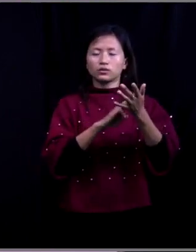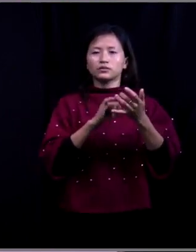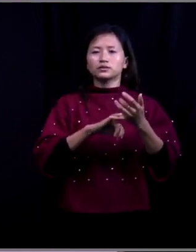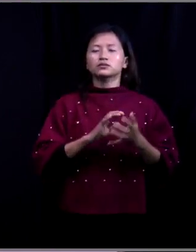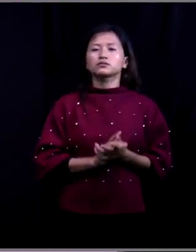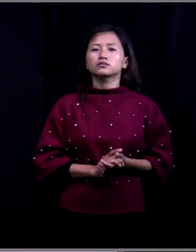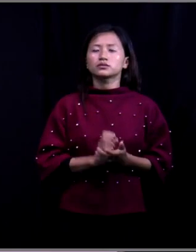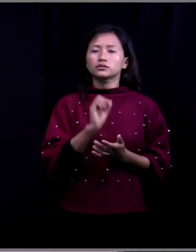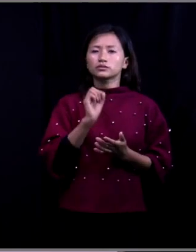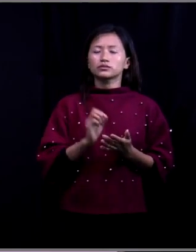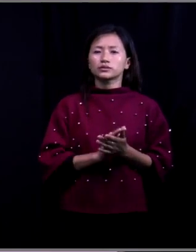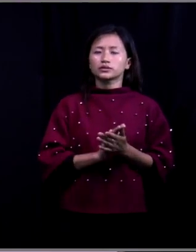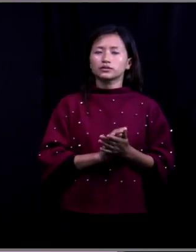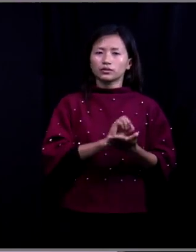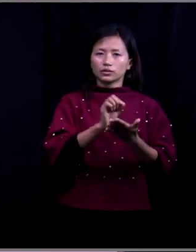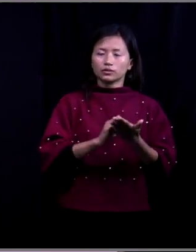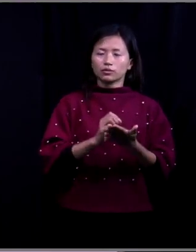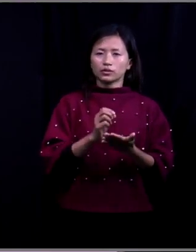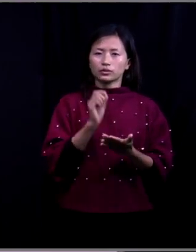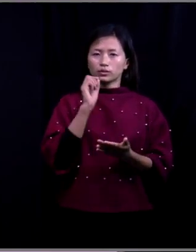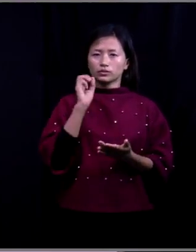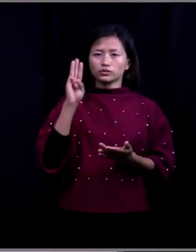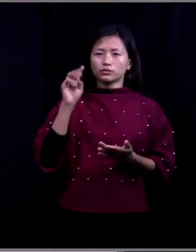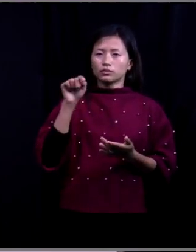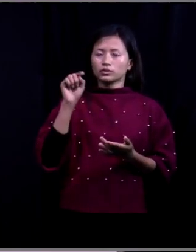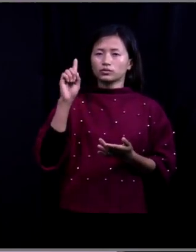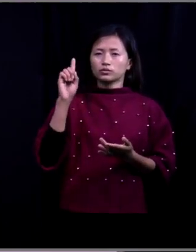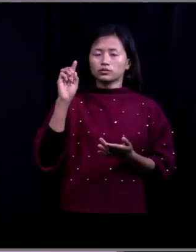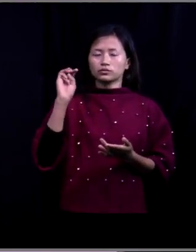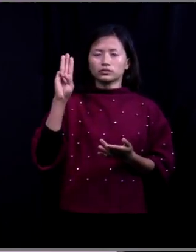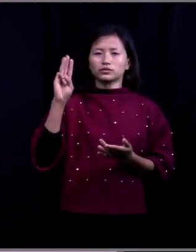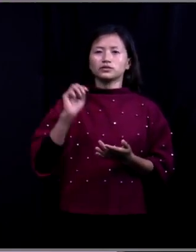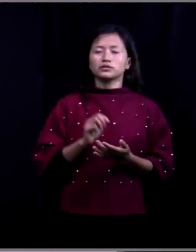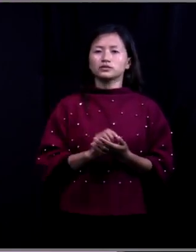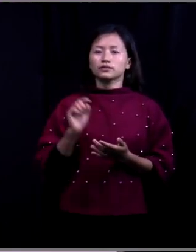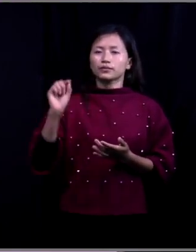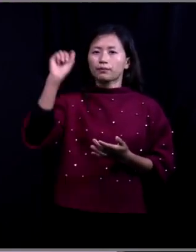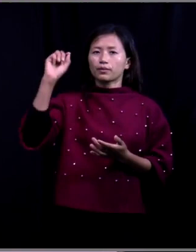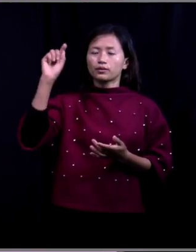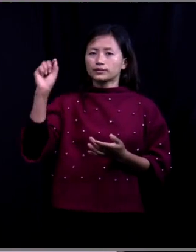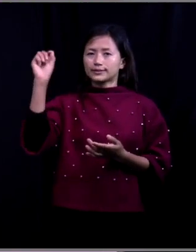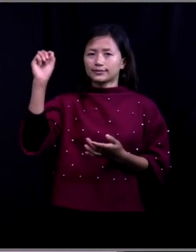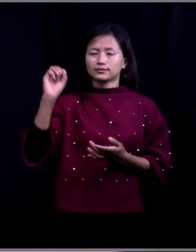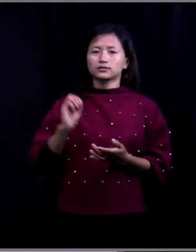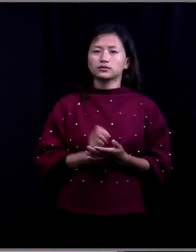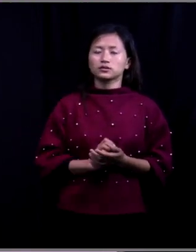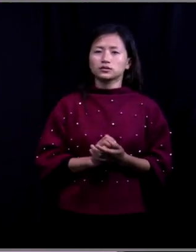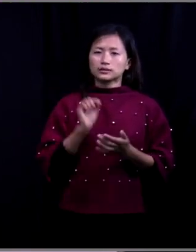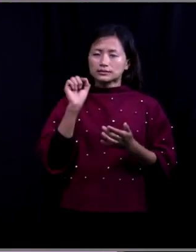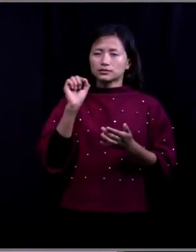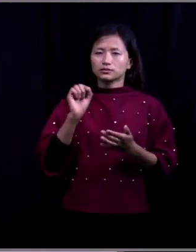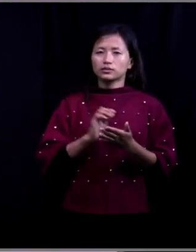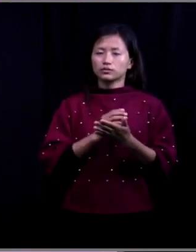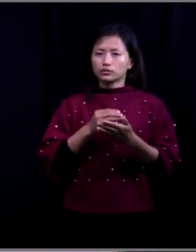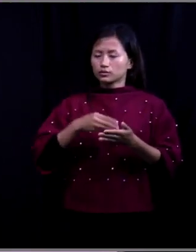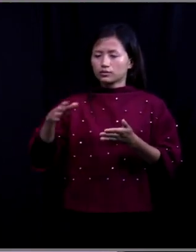This we can write as 3.13 into 10 to the power. The decimal point has moved 2 places